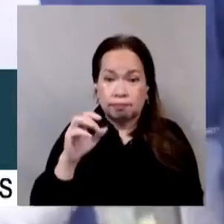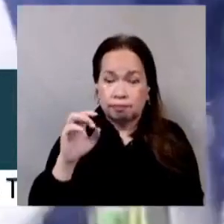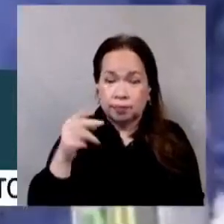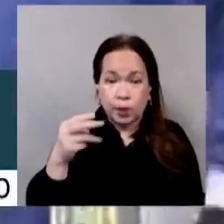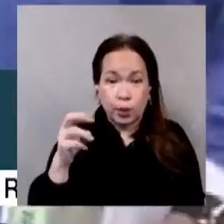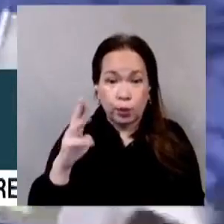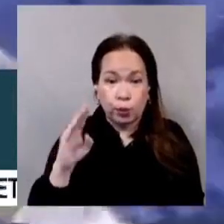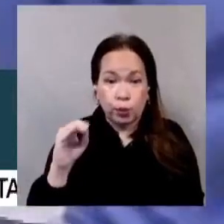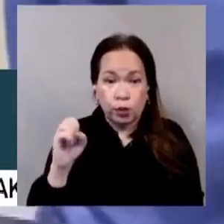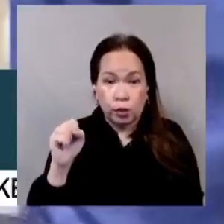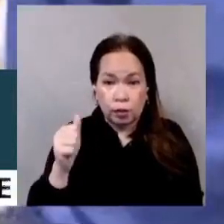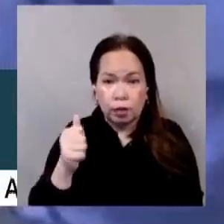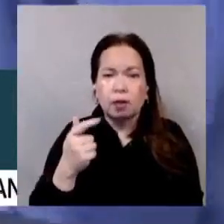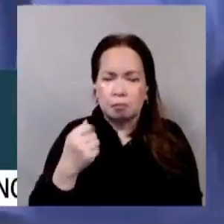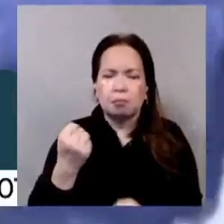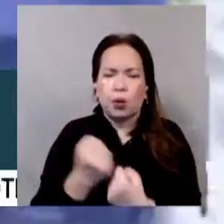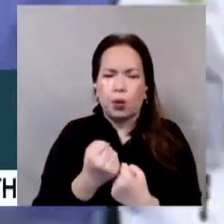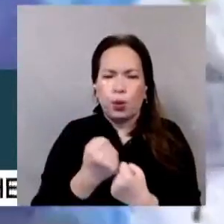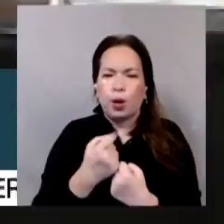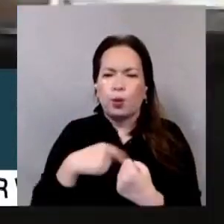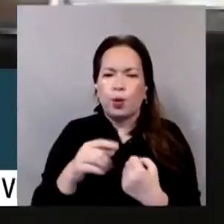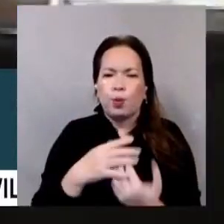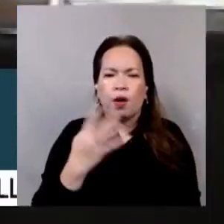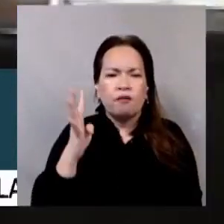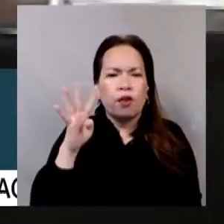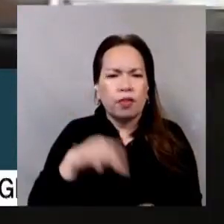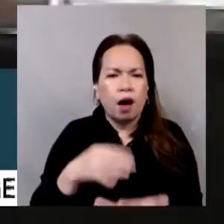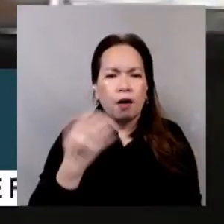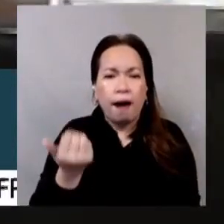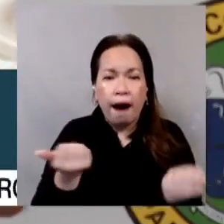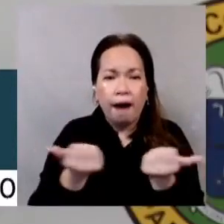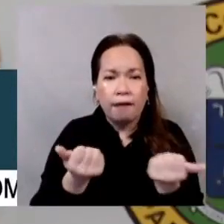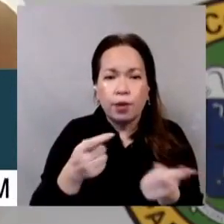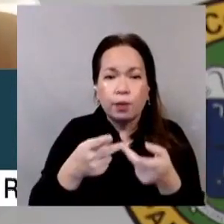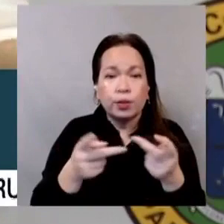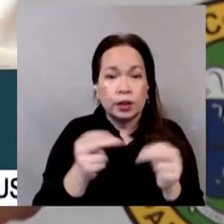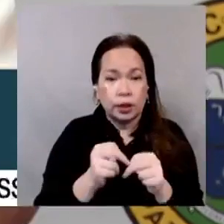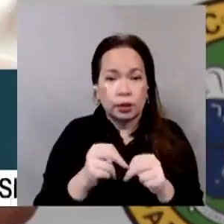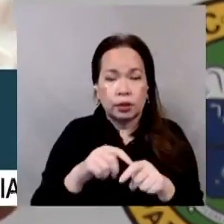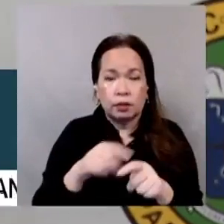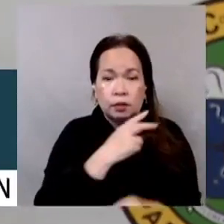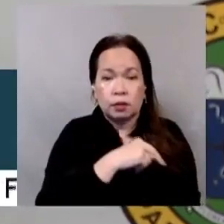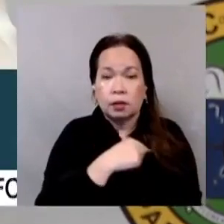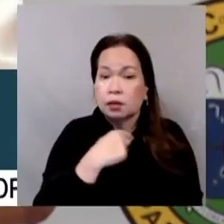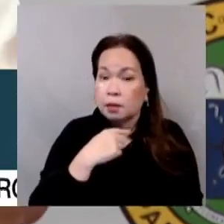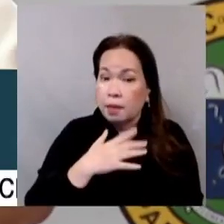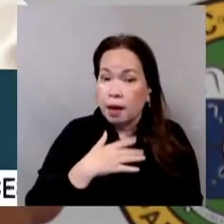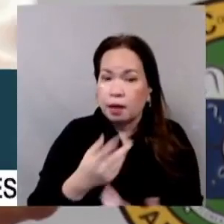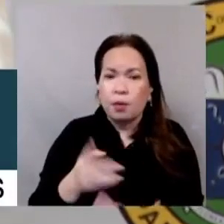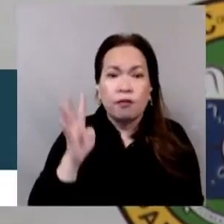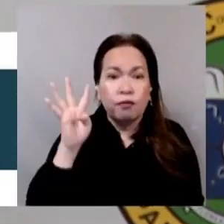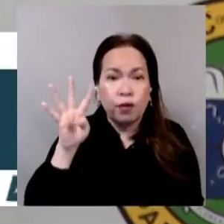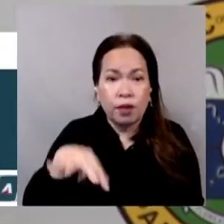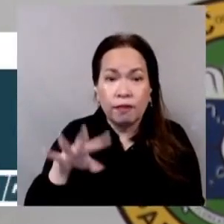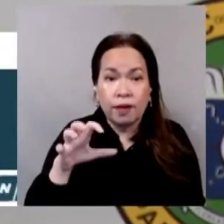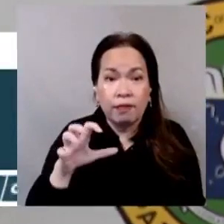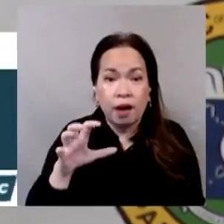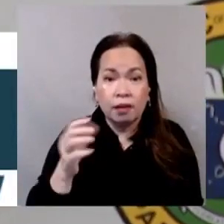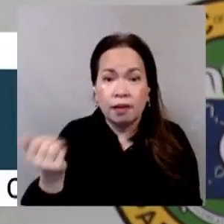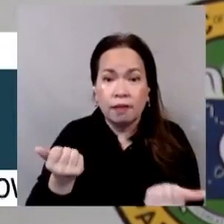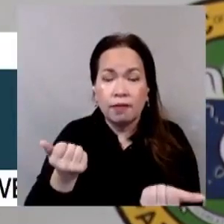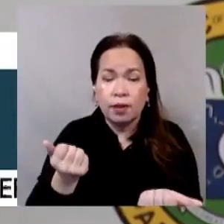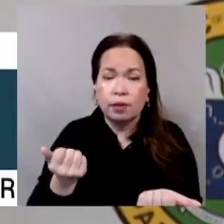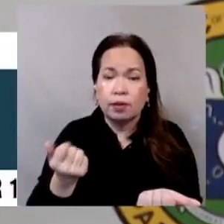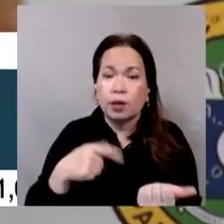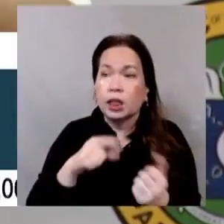fill up more than 4,000 nursing vacancies in government hospitals. Ilan yung bakante ko? 4,500. Kung napapasa ni